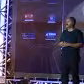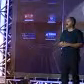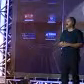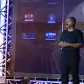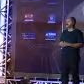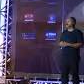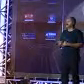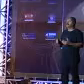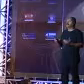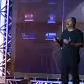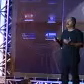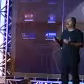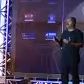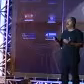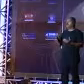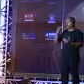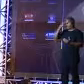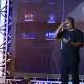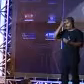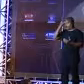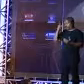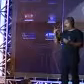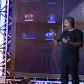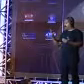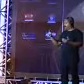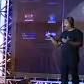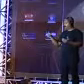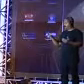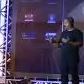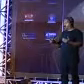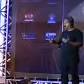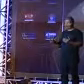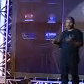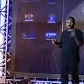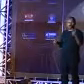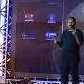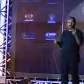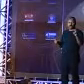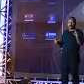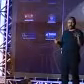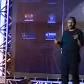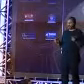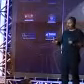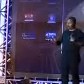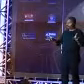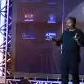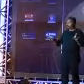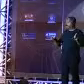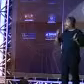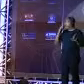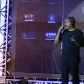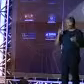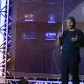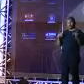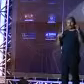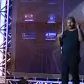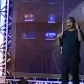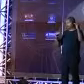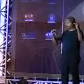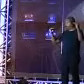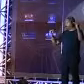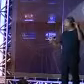So the difference is the power of one small group of people